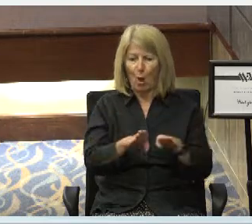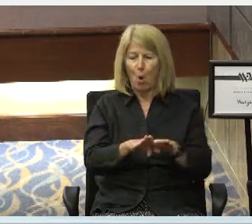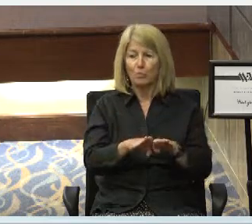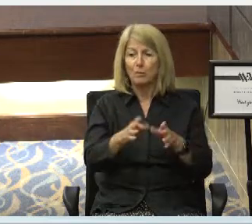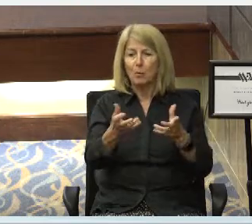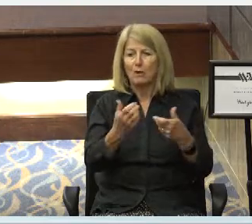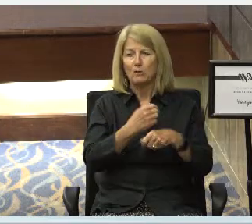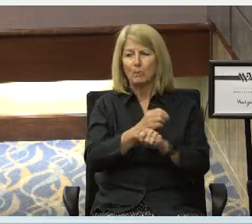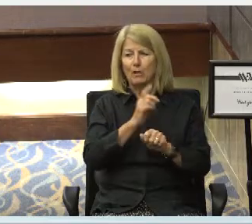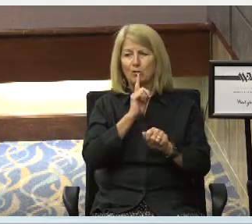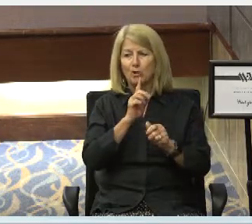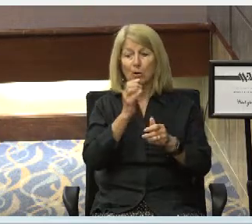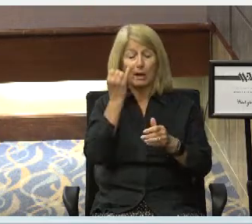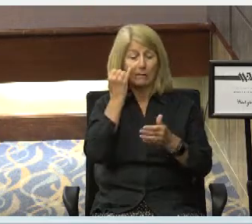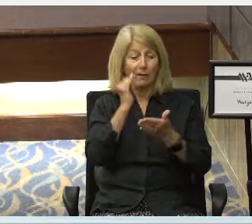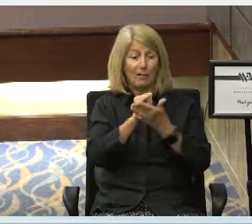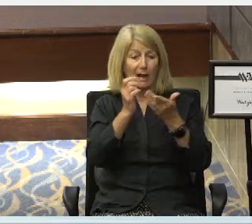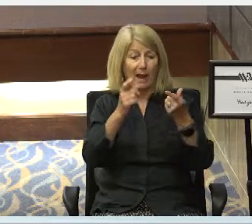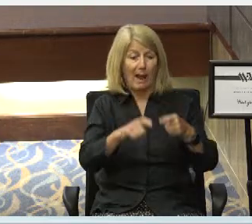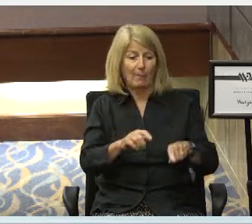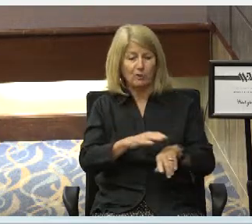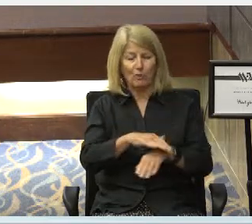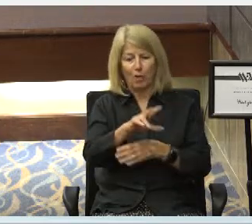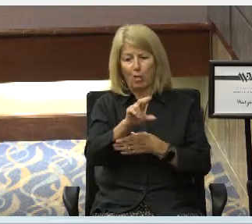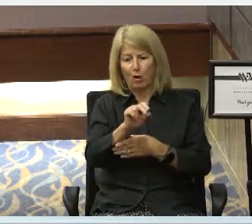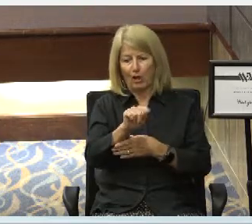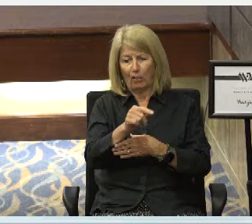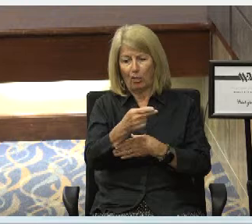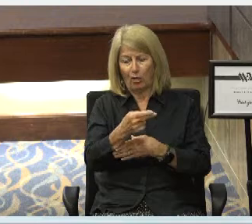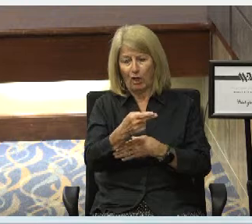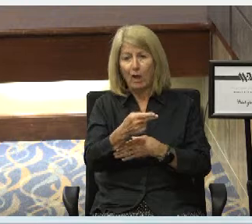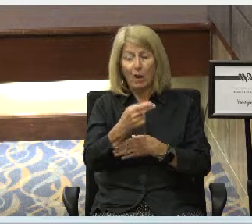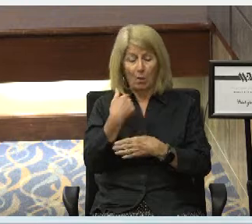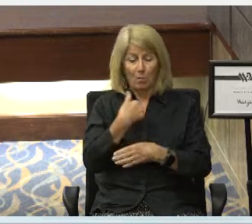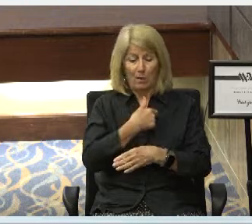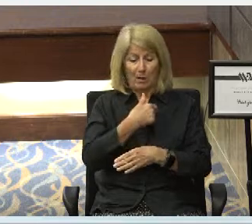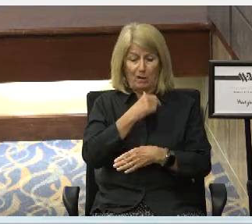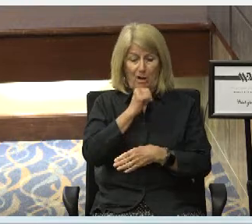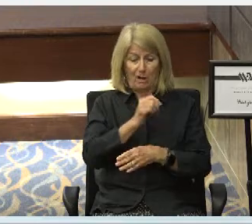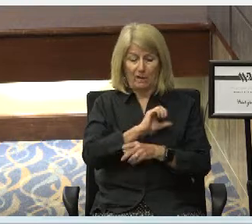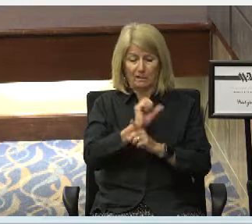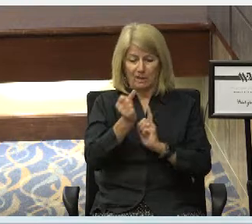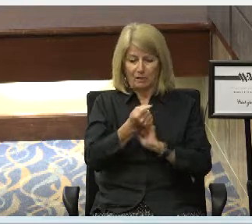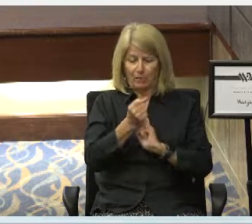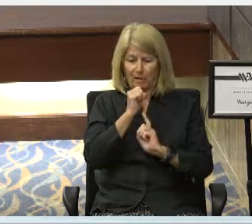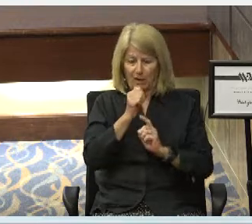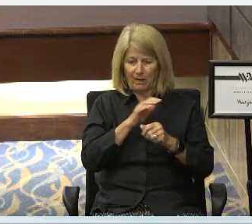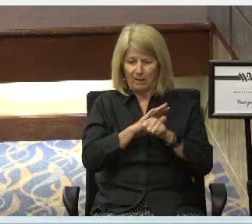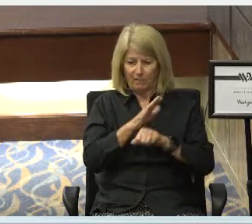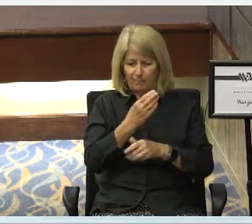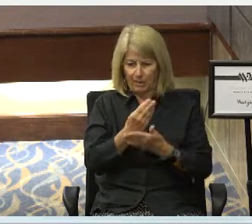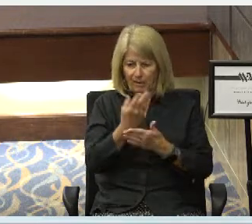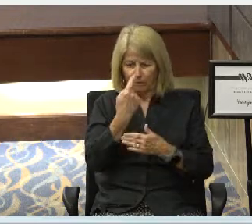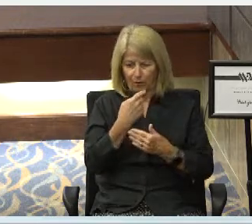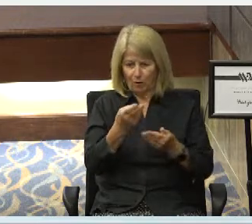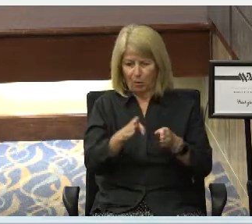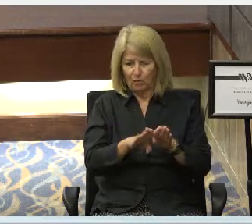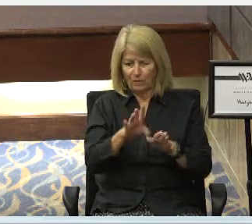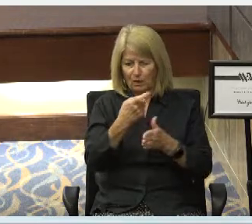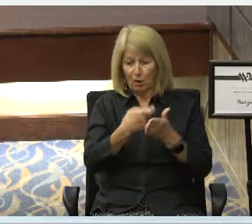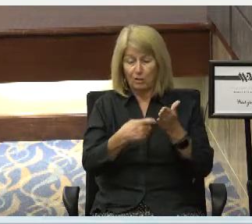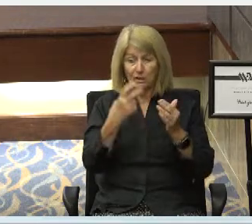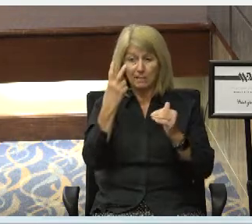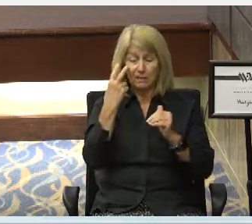want to make sure that if that occurs on the 30th, that we're not in a situation where we don't have enough money to pay for closing costs. So you see those